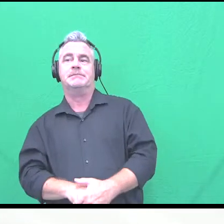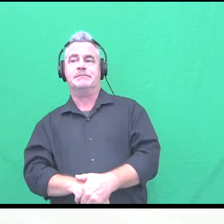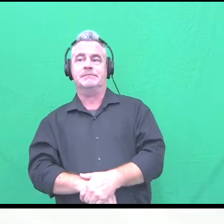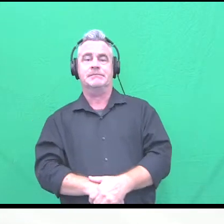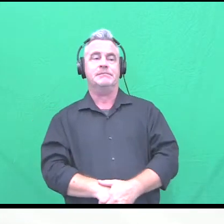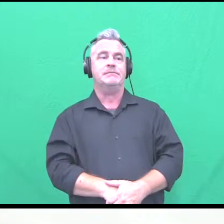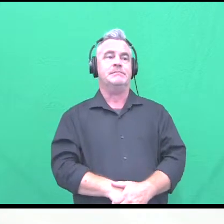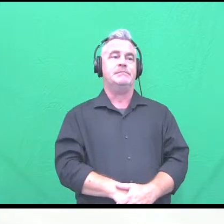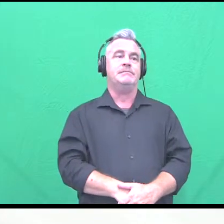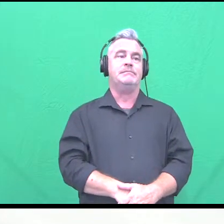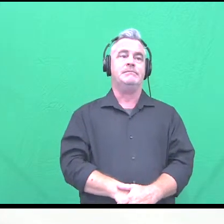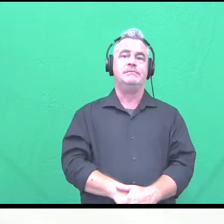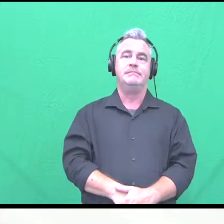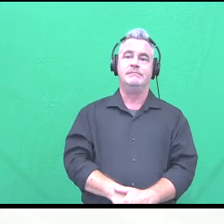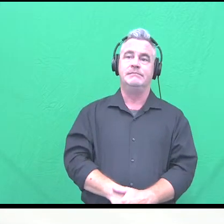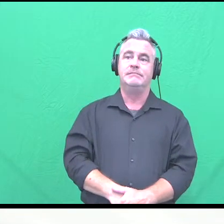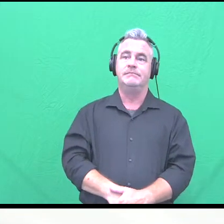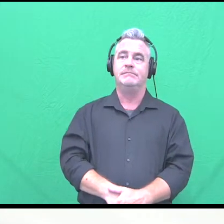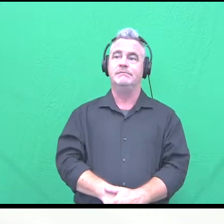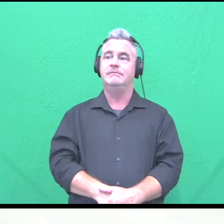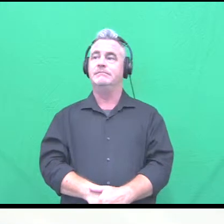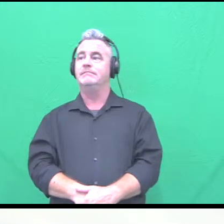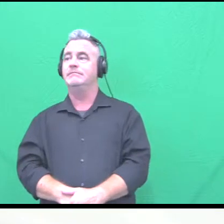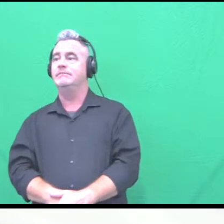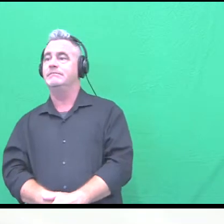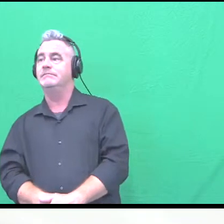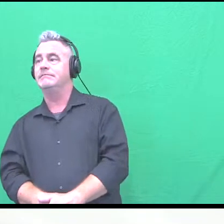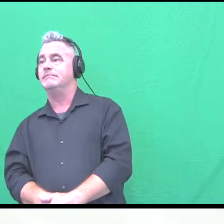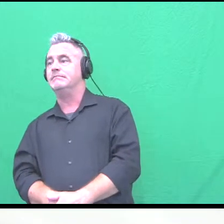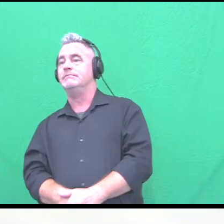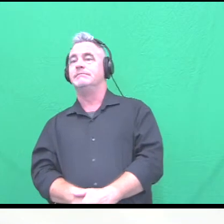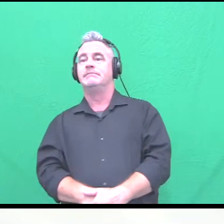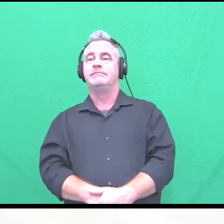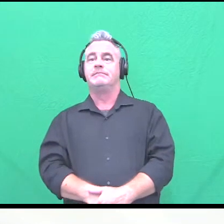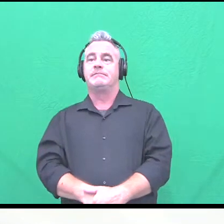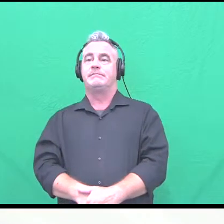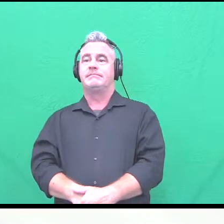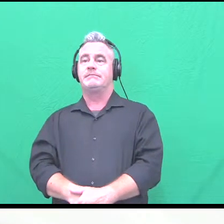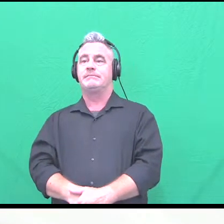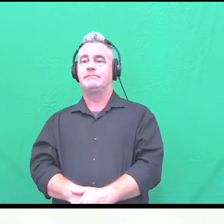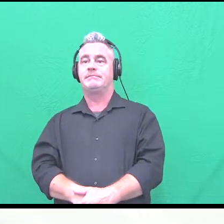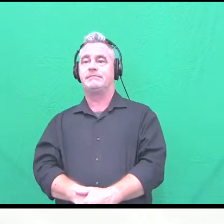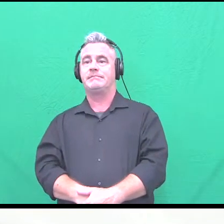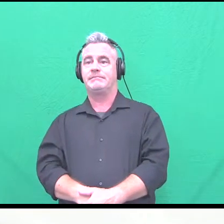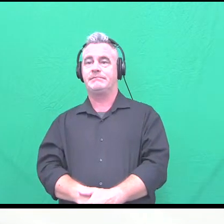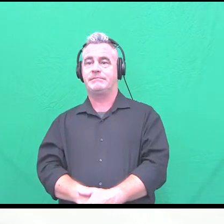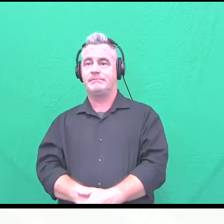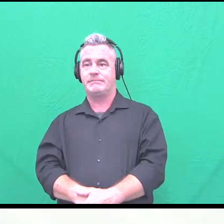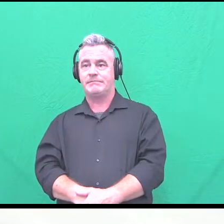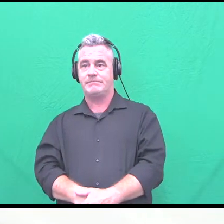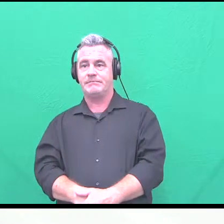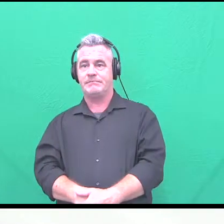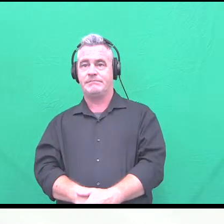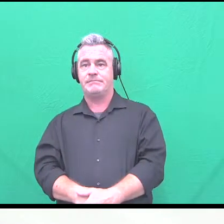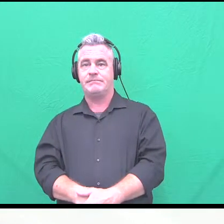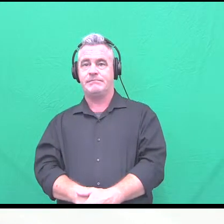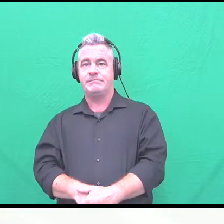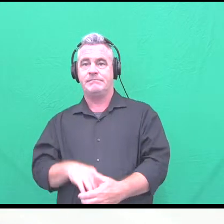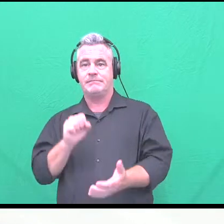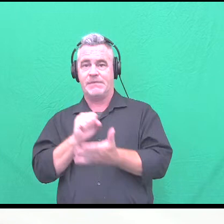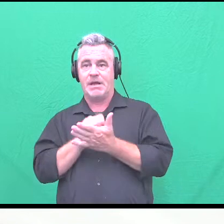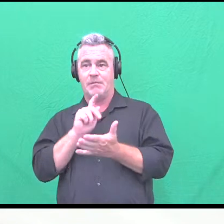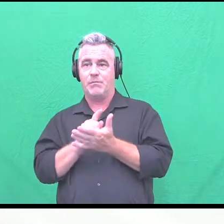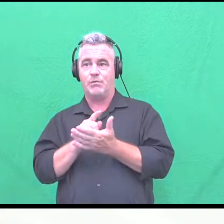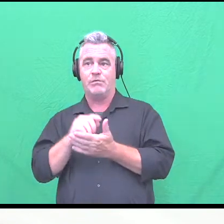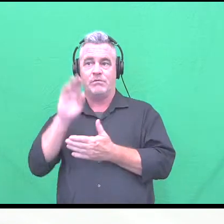bet. Any other questions? Okay, and I will need a motion to approve.